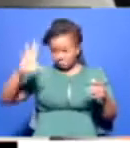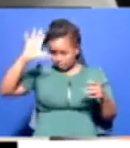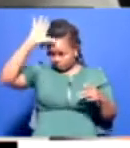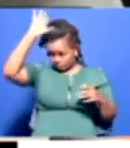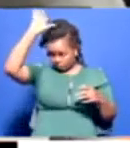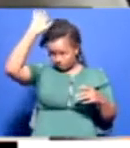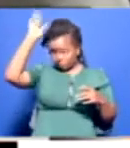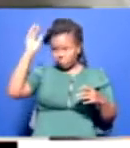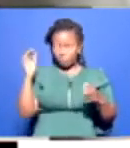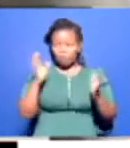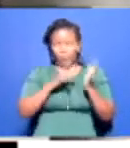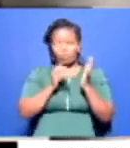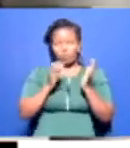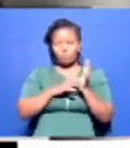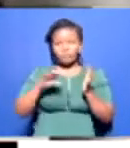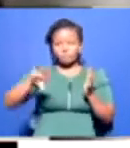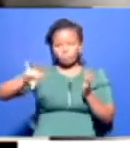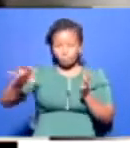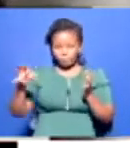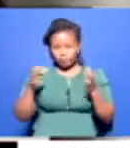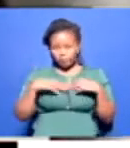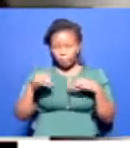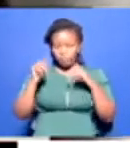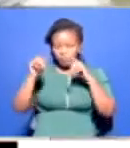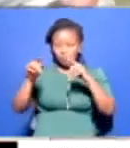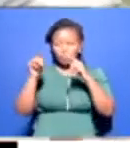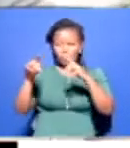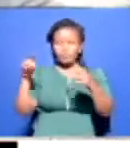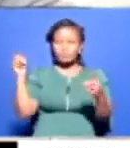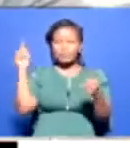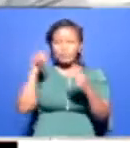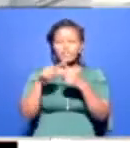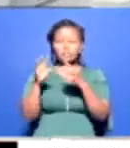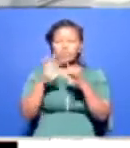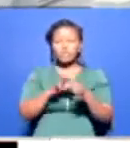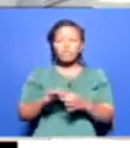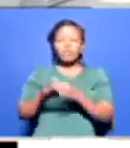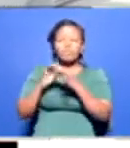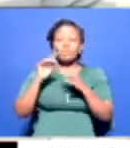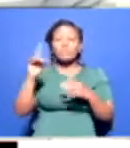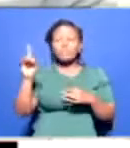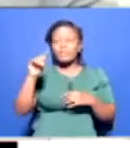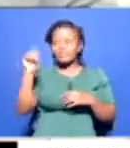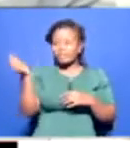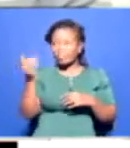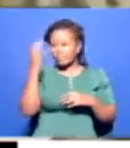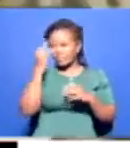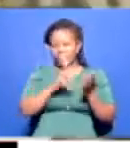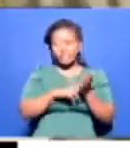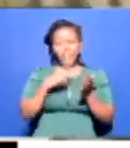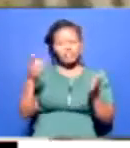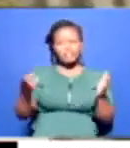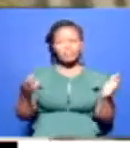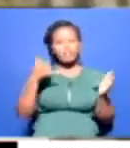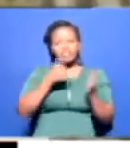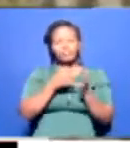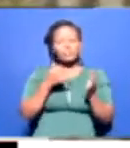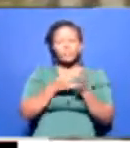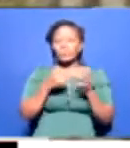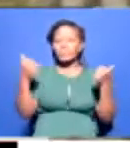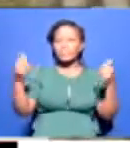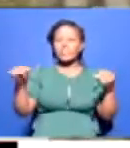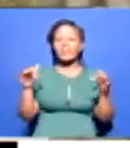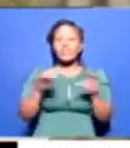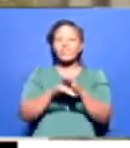have accused the Azimio La Umoja One Kenya Coalition for failing to include any of their members from the Lower Eastern region in